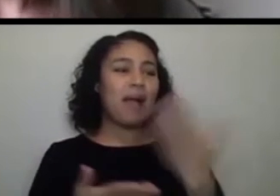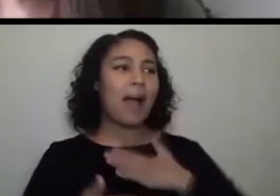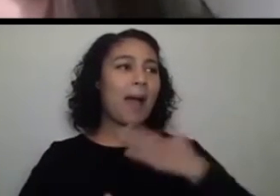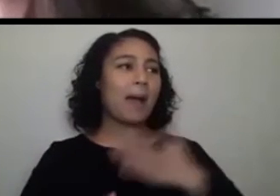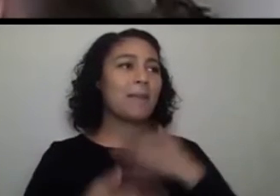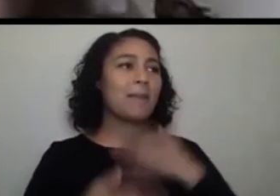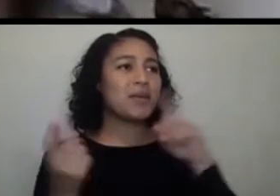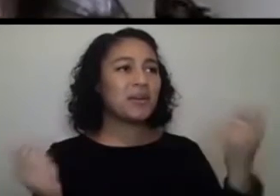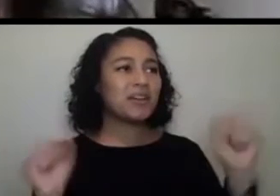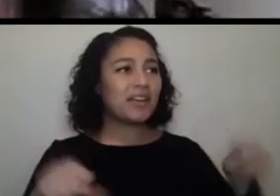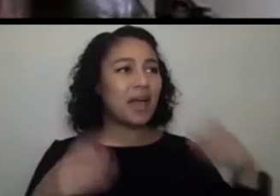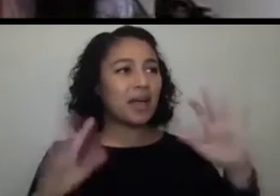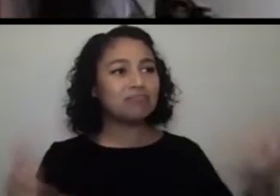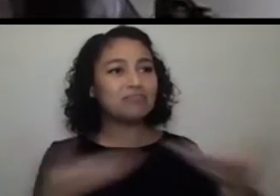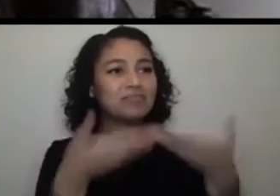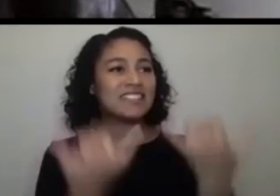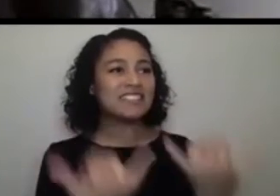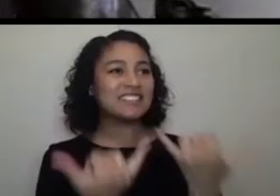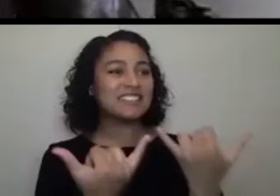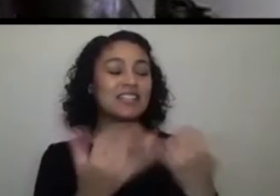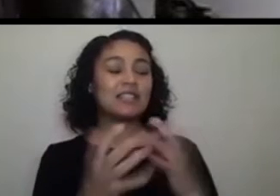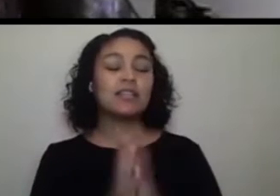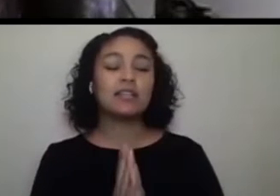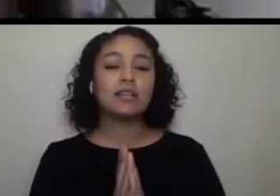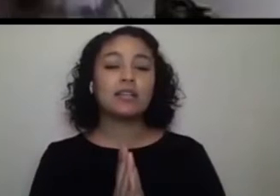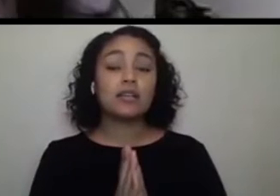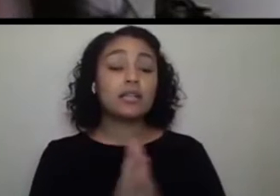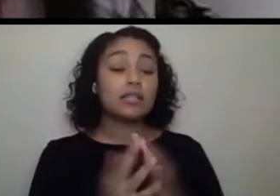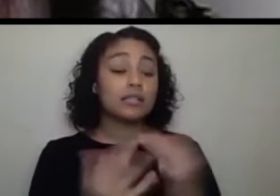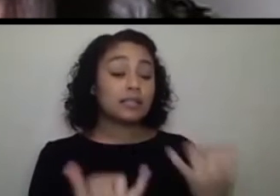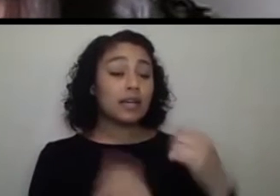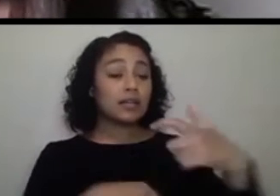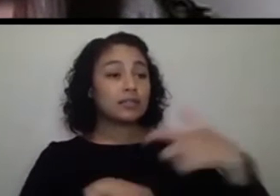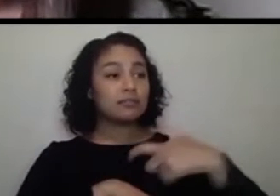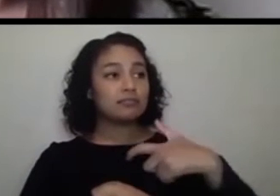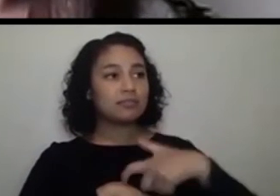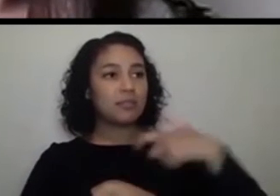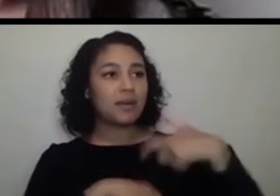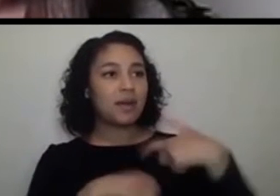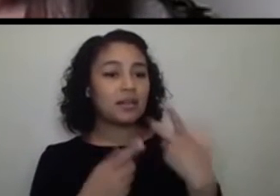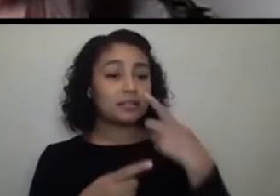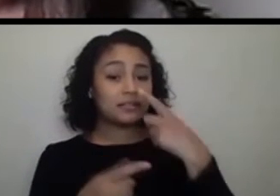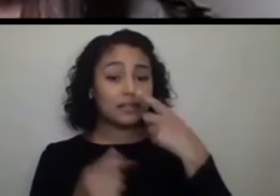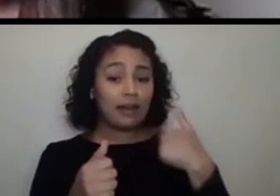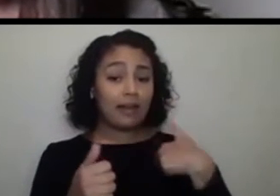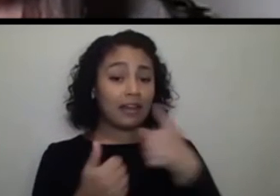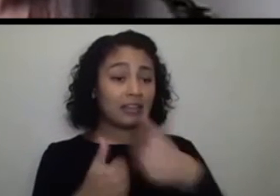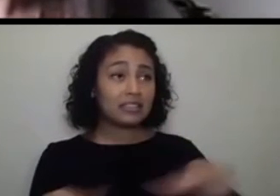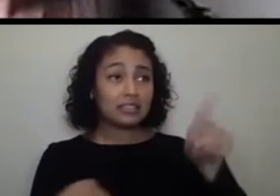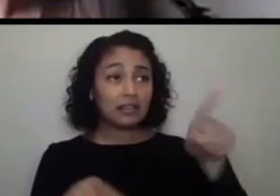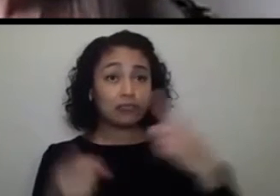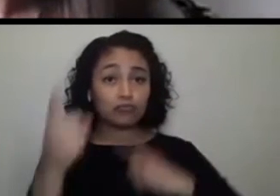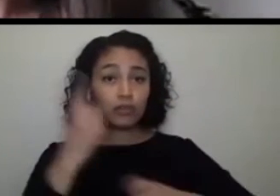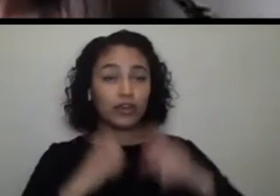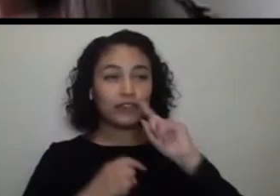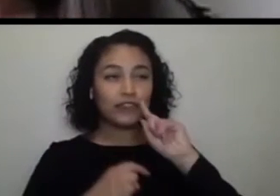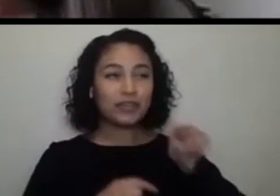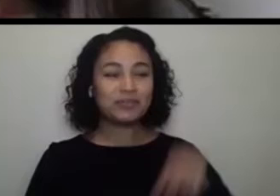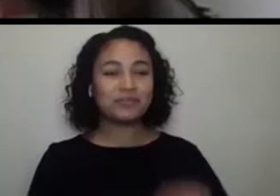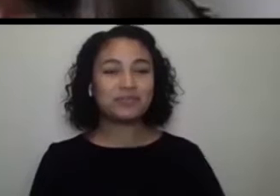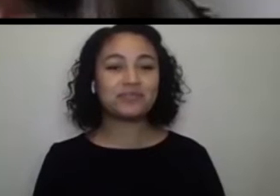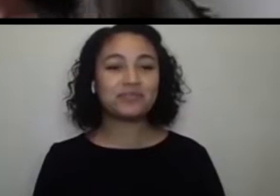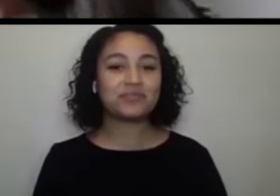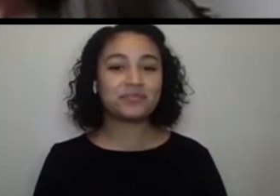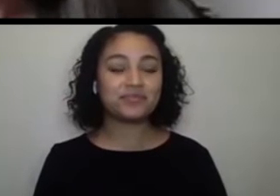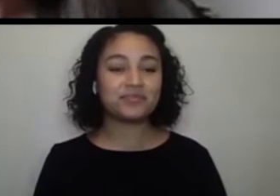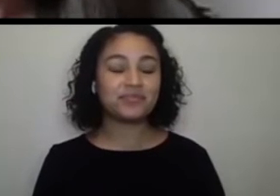to join us today. So now let's see if participant has any questions. Okay,